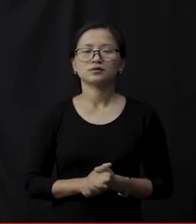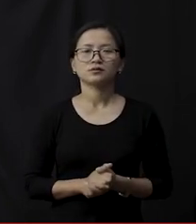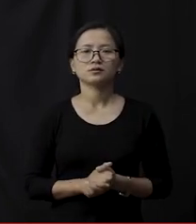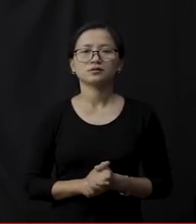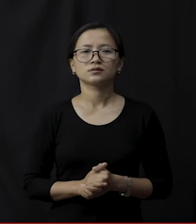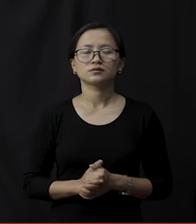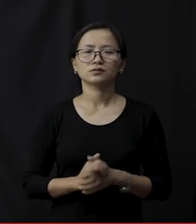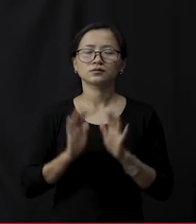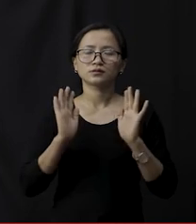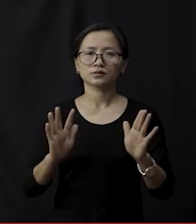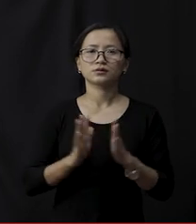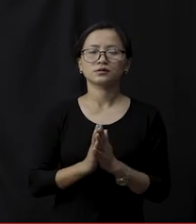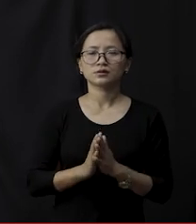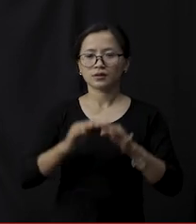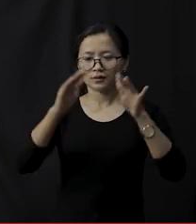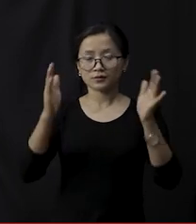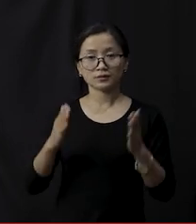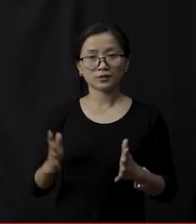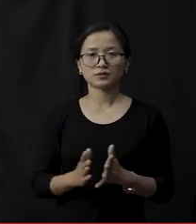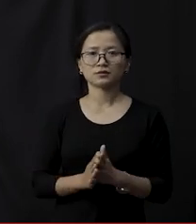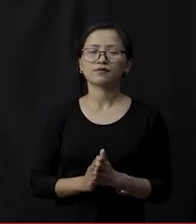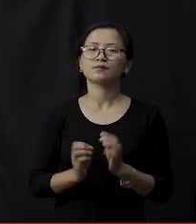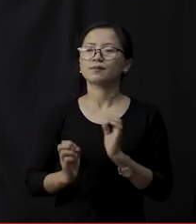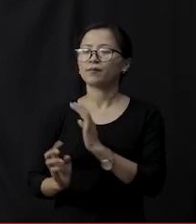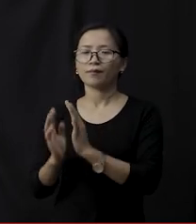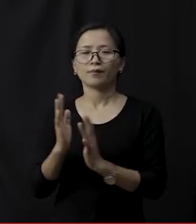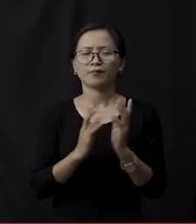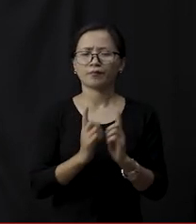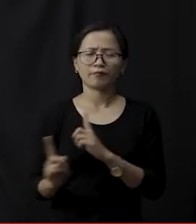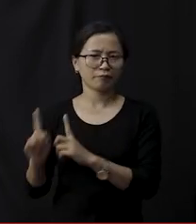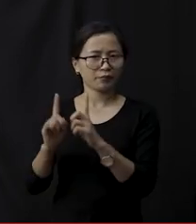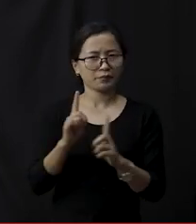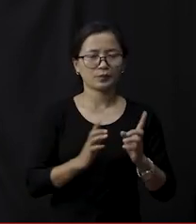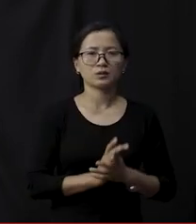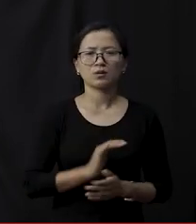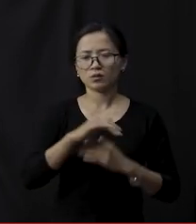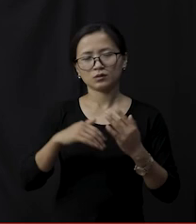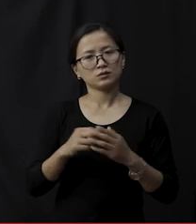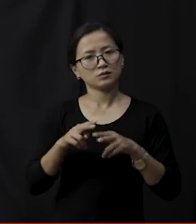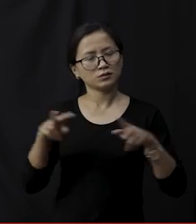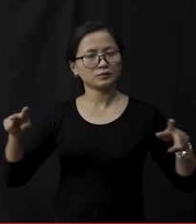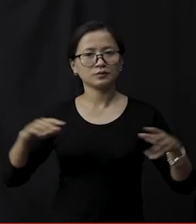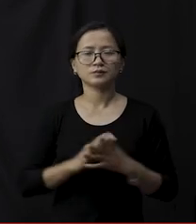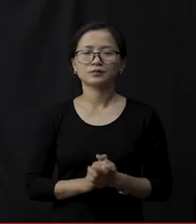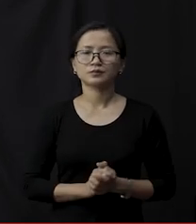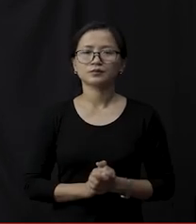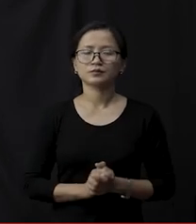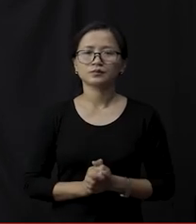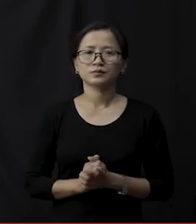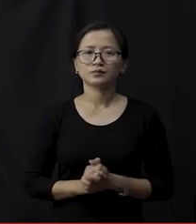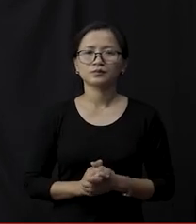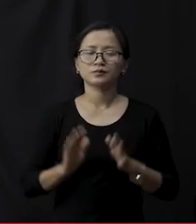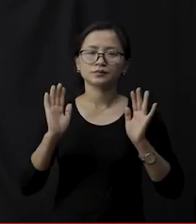Since we have different sizes of plants, right? All plants are all different size. So depending on